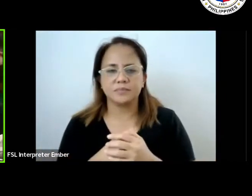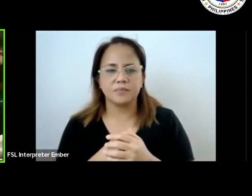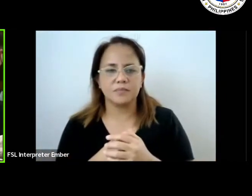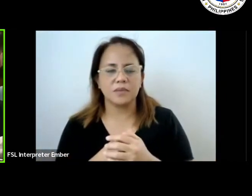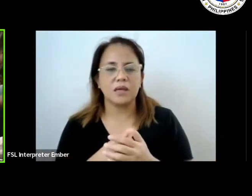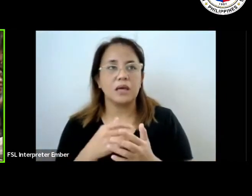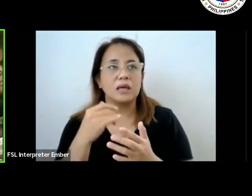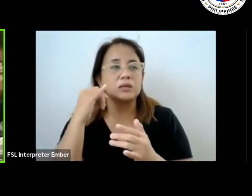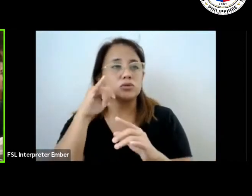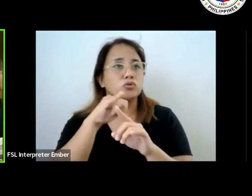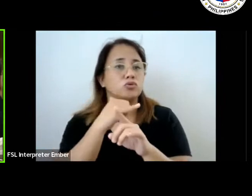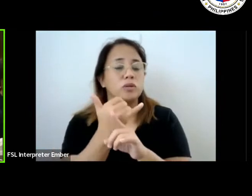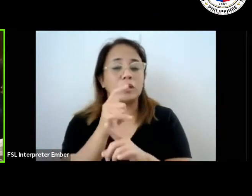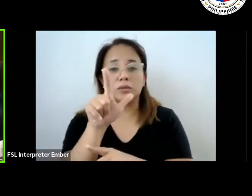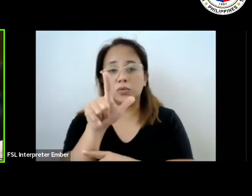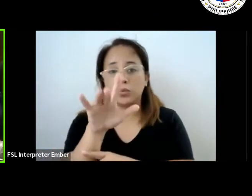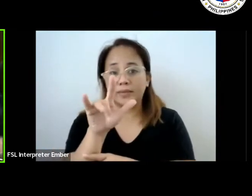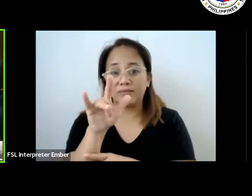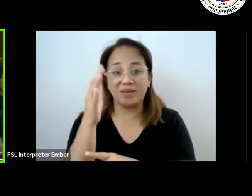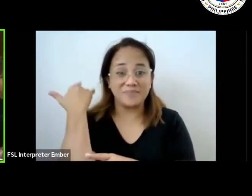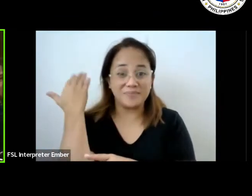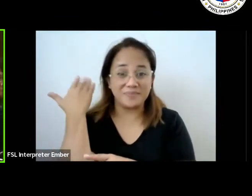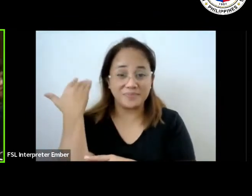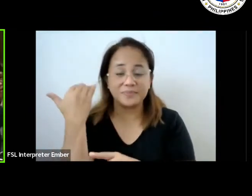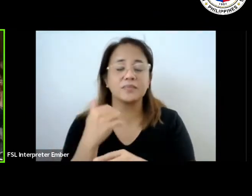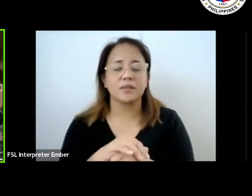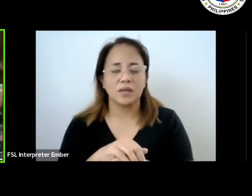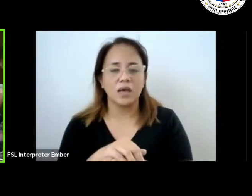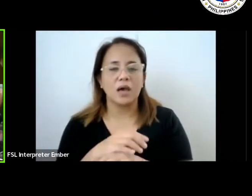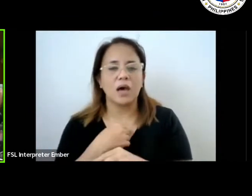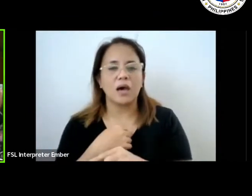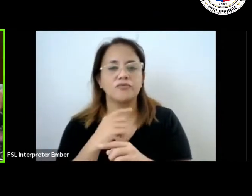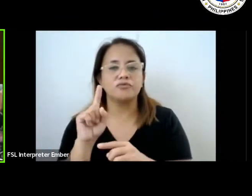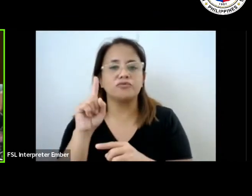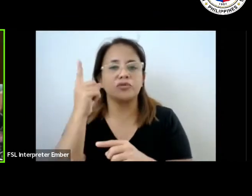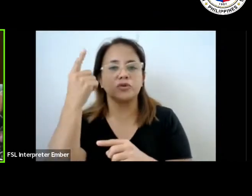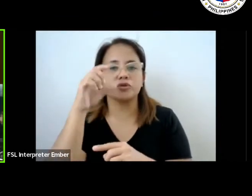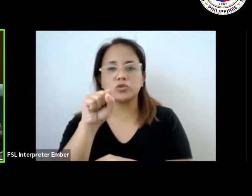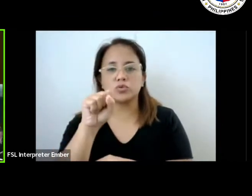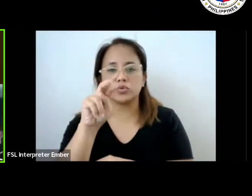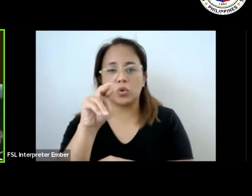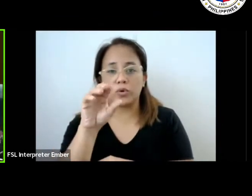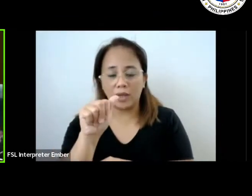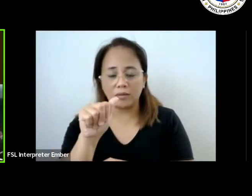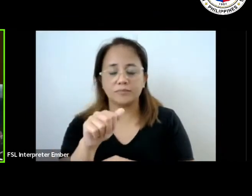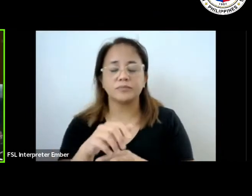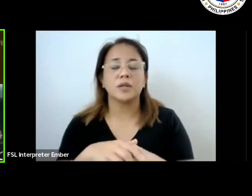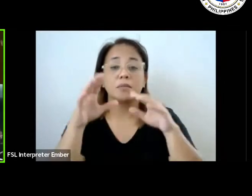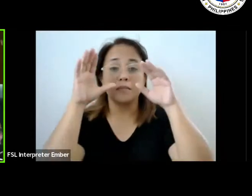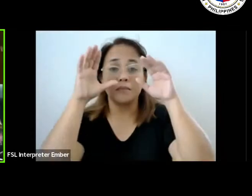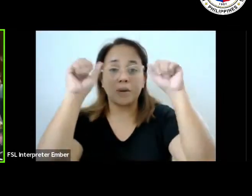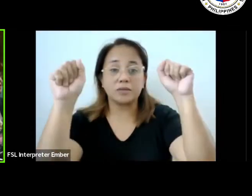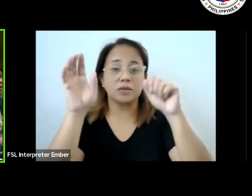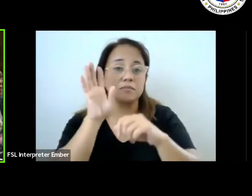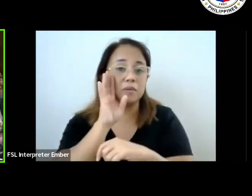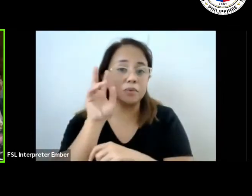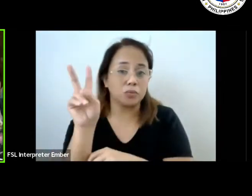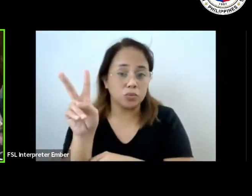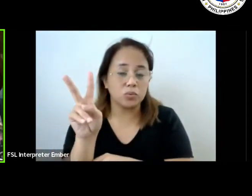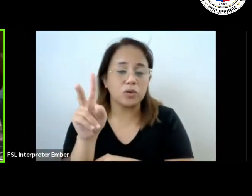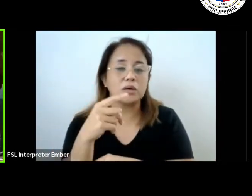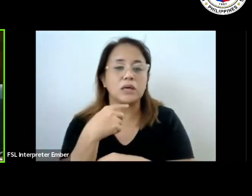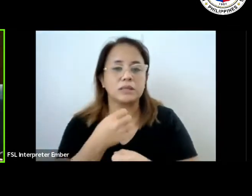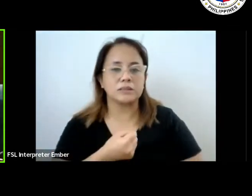Last July 25, on his very first SONA, President Marcos expressly called